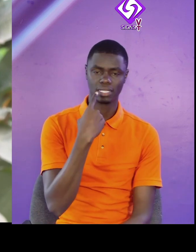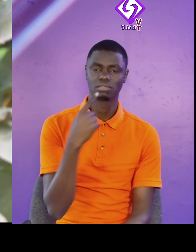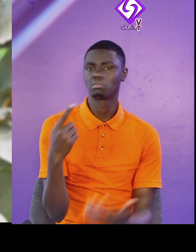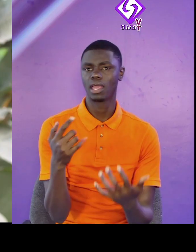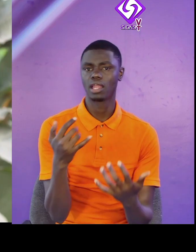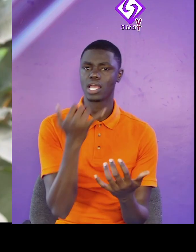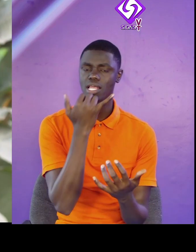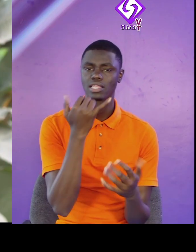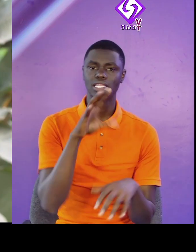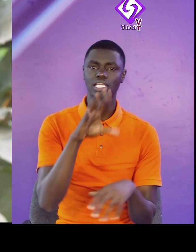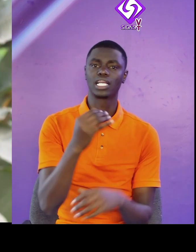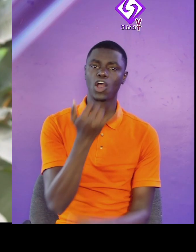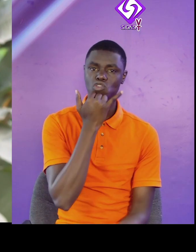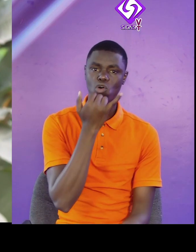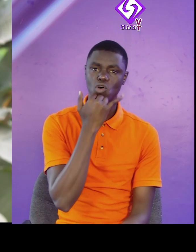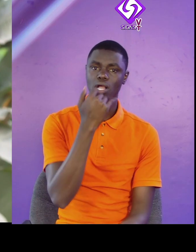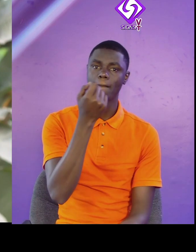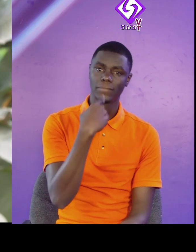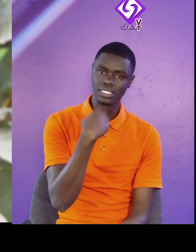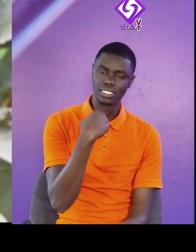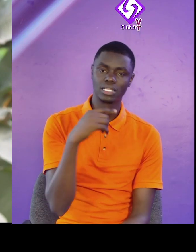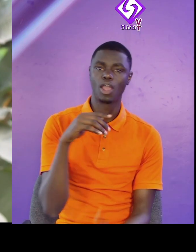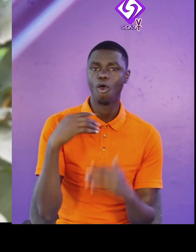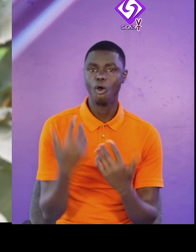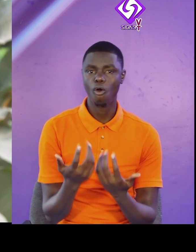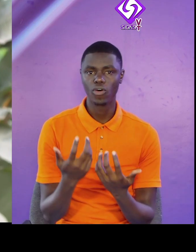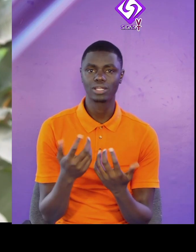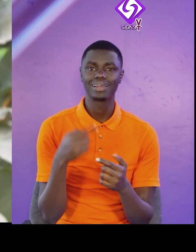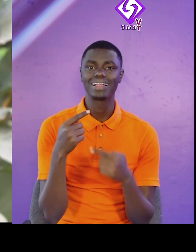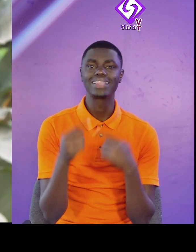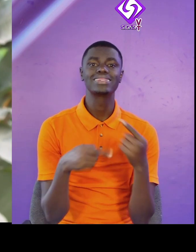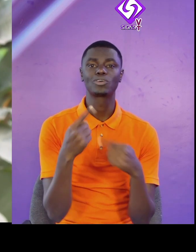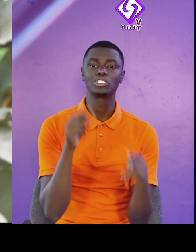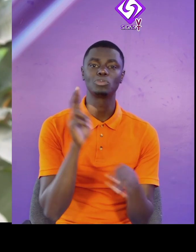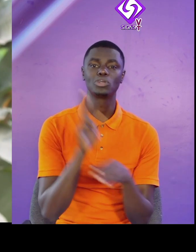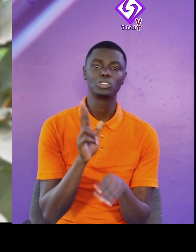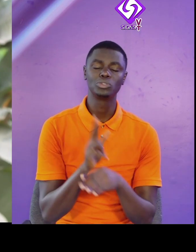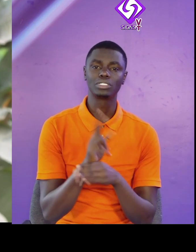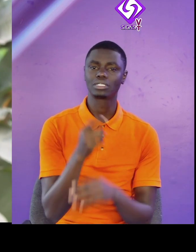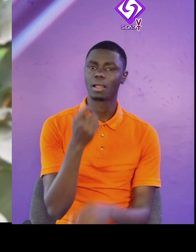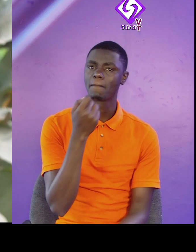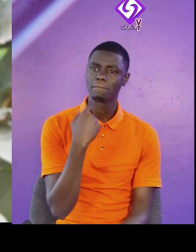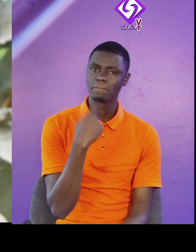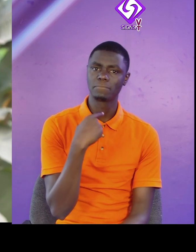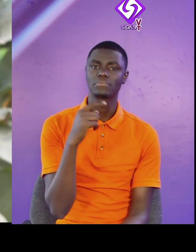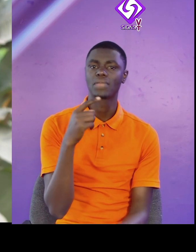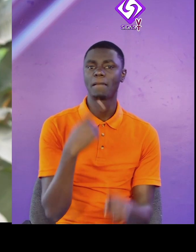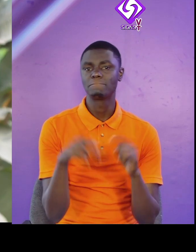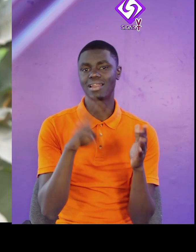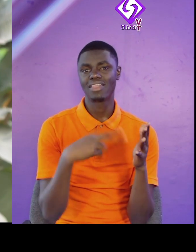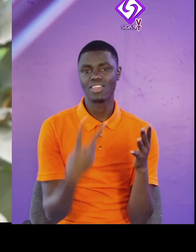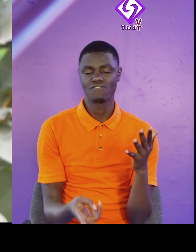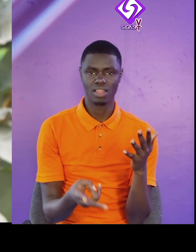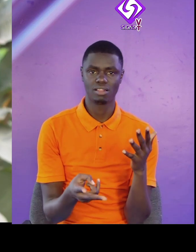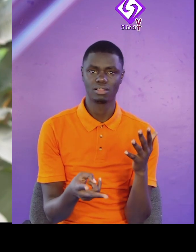dosages or end up just continuously using a certain drug because they feel it's